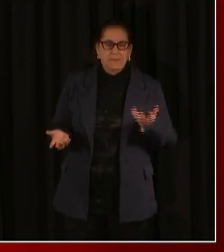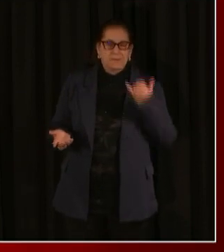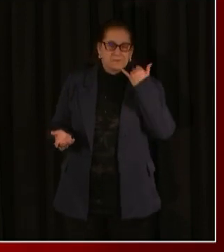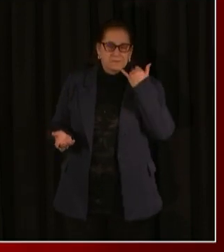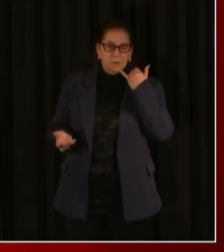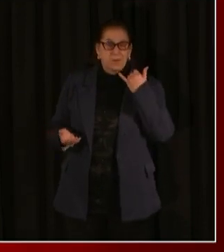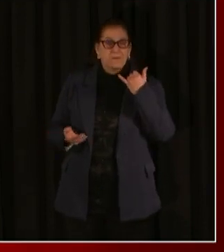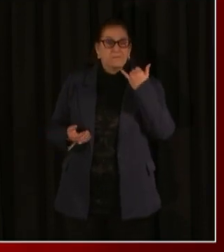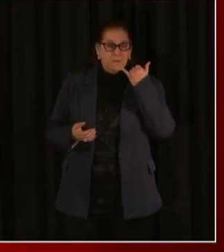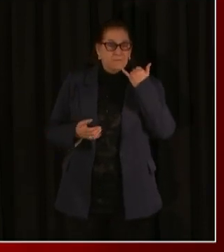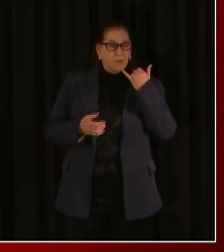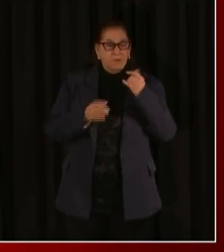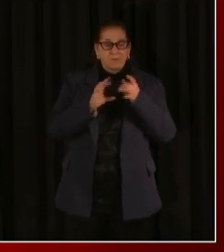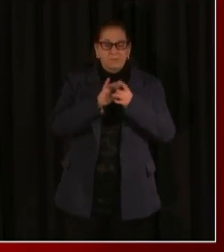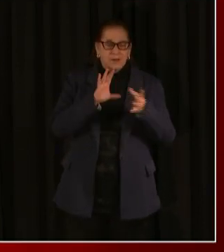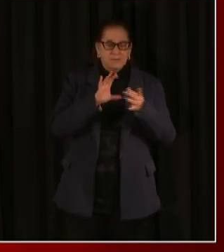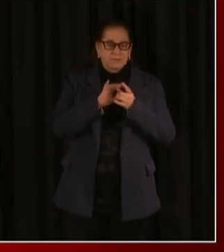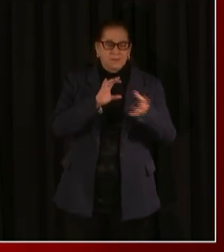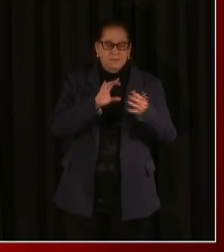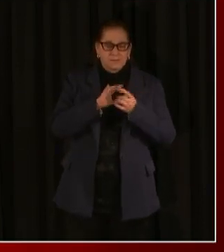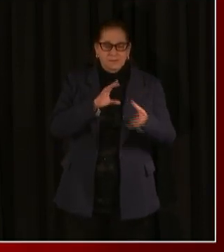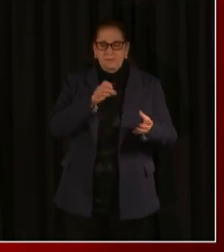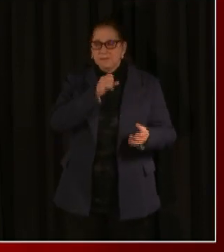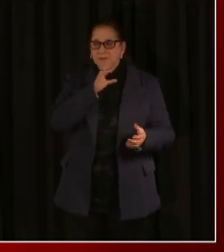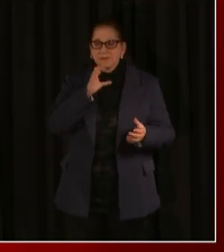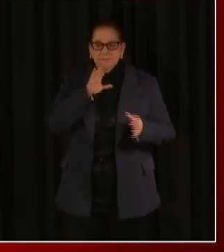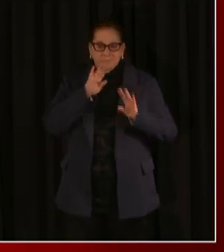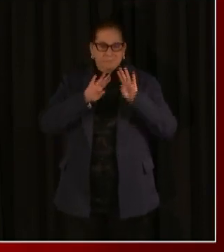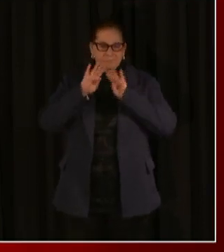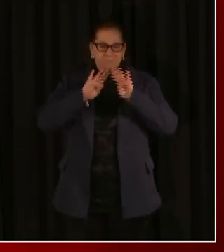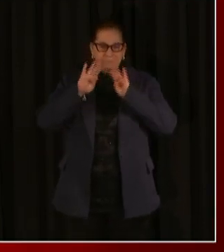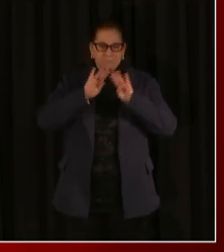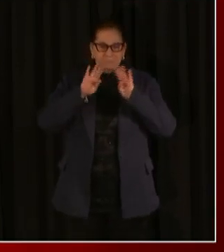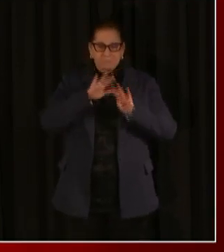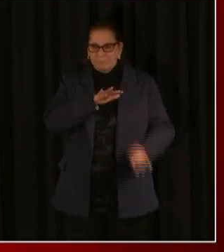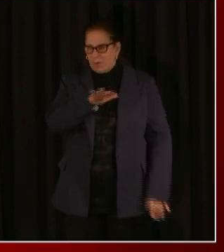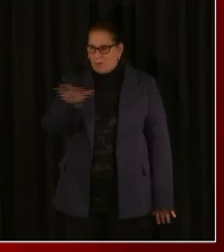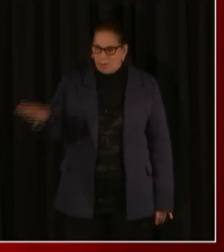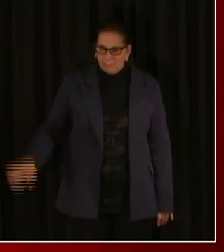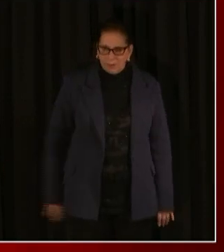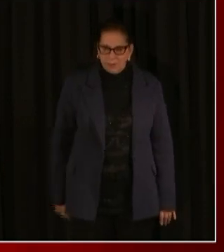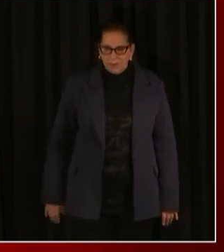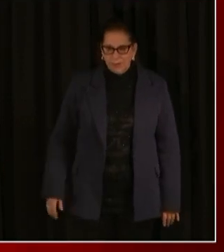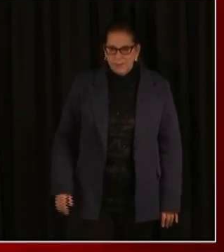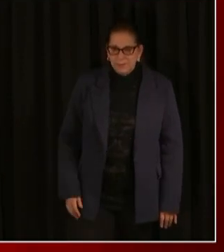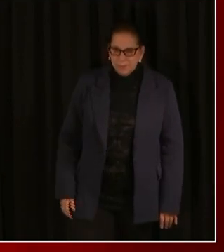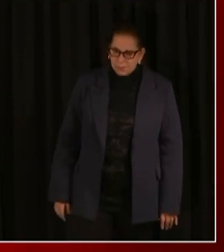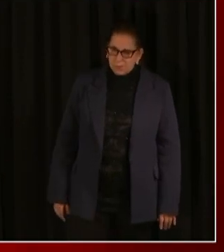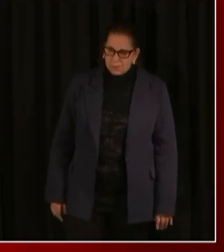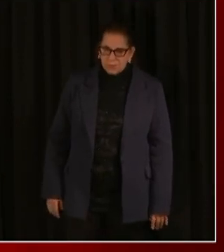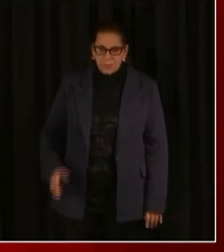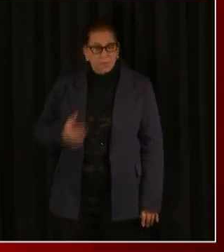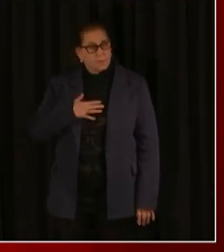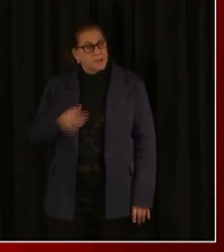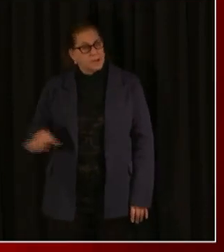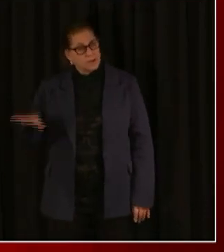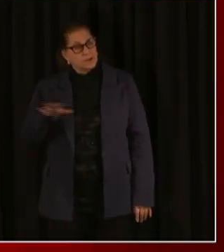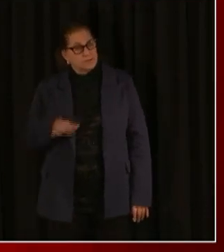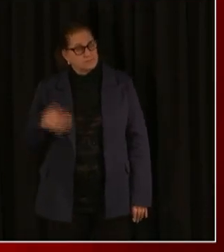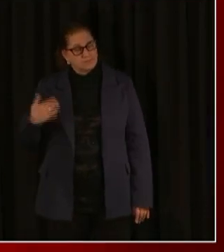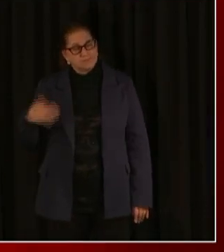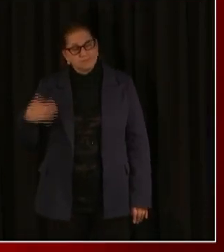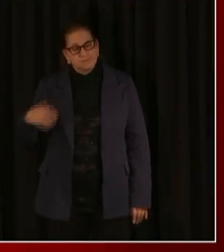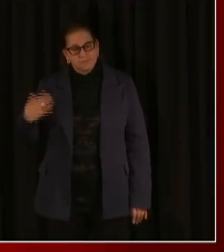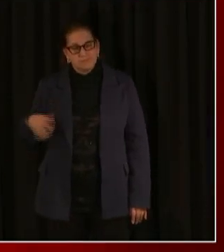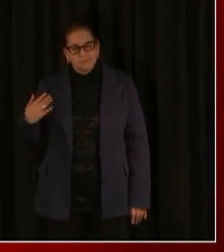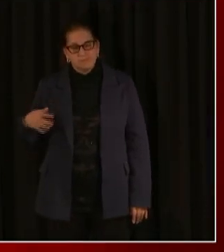been unsuccessful in doing so. And one that has been noted is